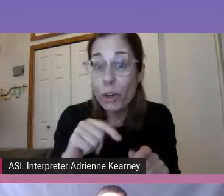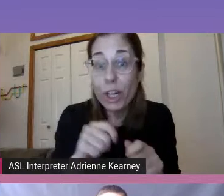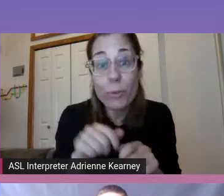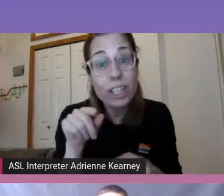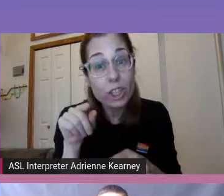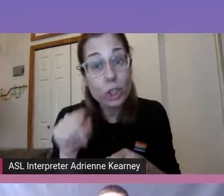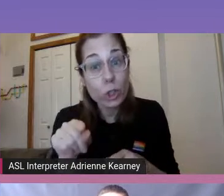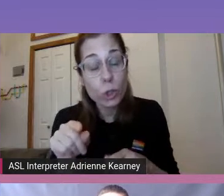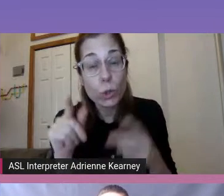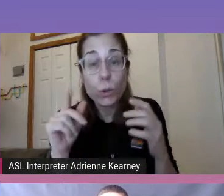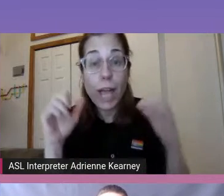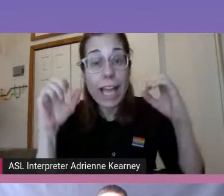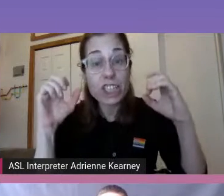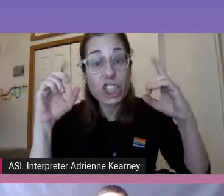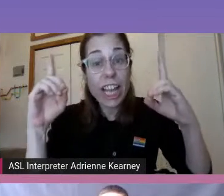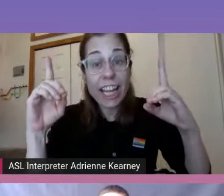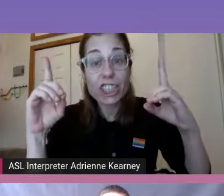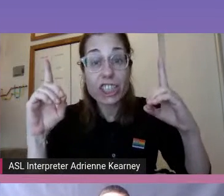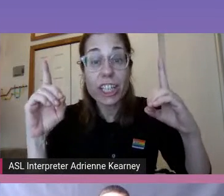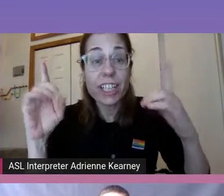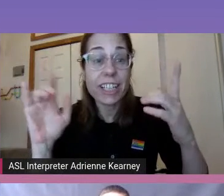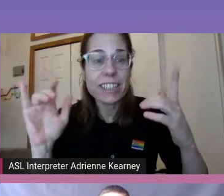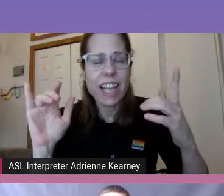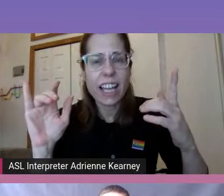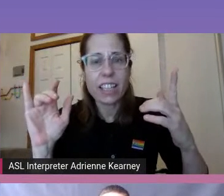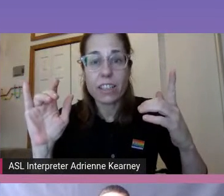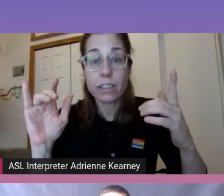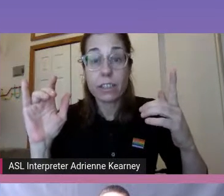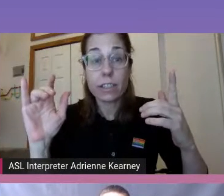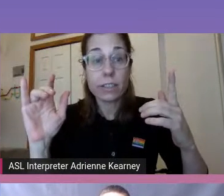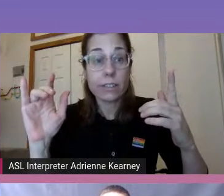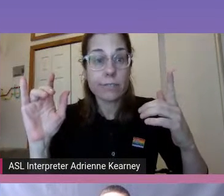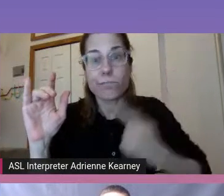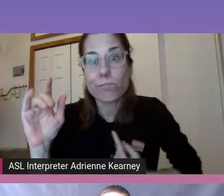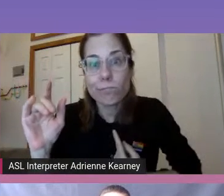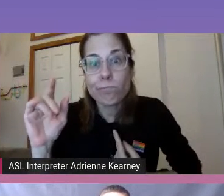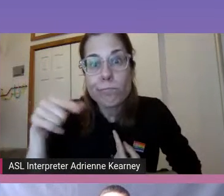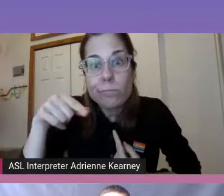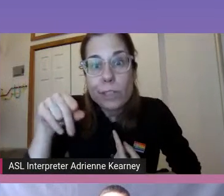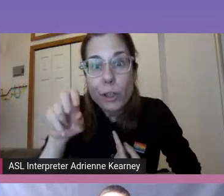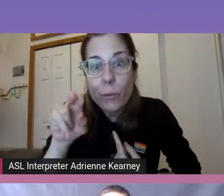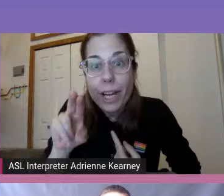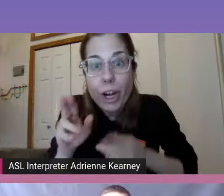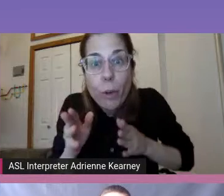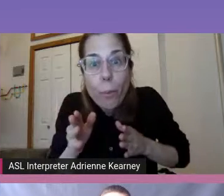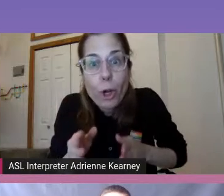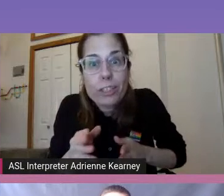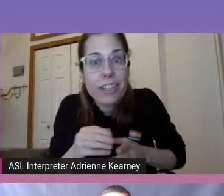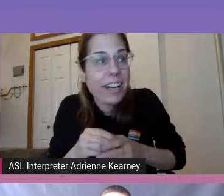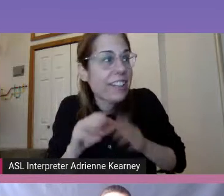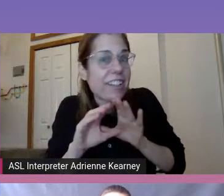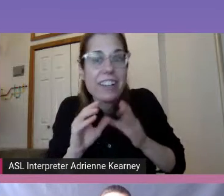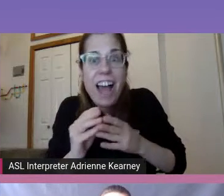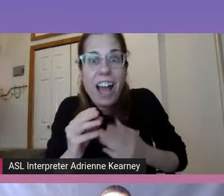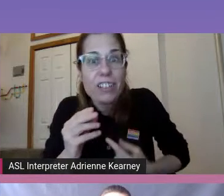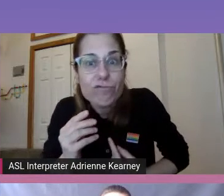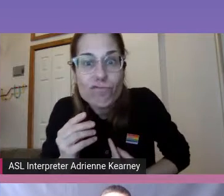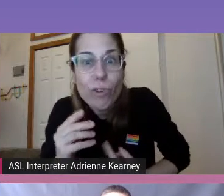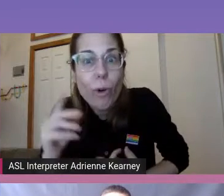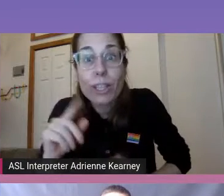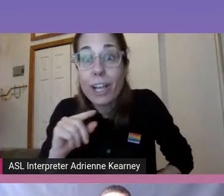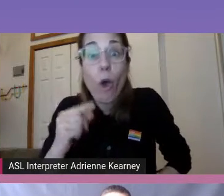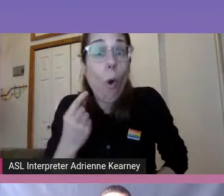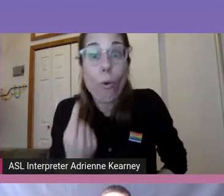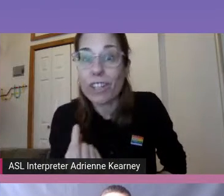like, how, the queer person in the, in the classroom, or the Black student in the classroom, it becomes kind of like